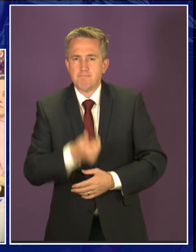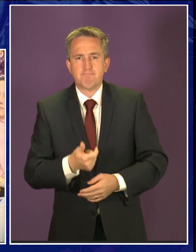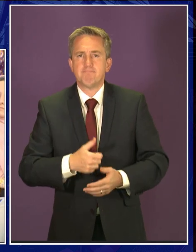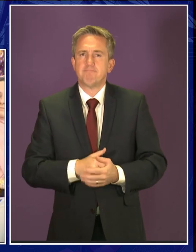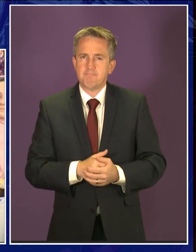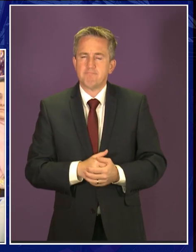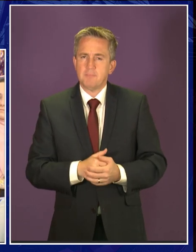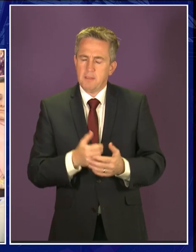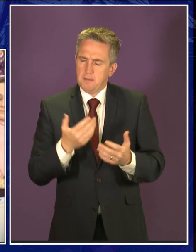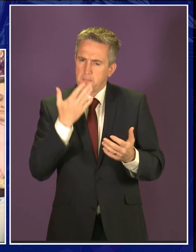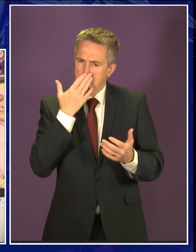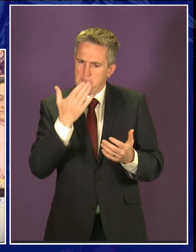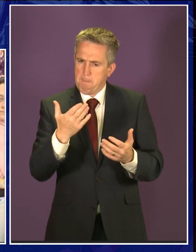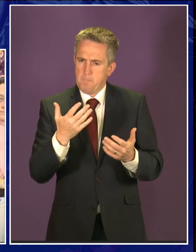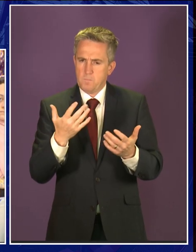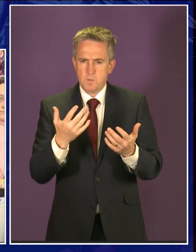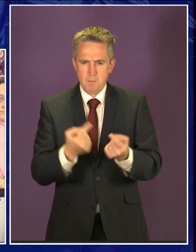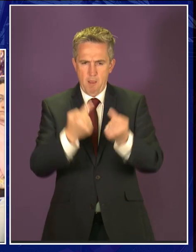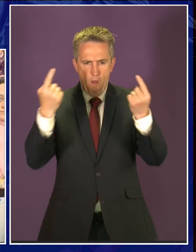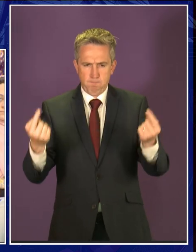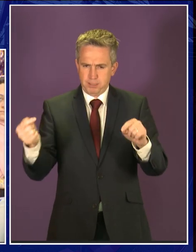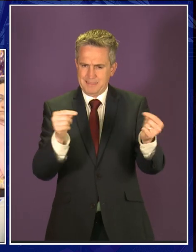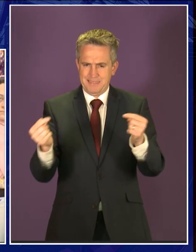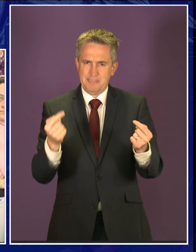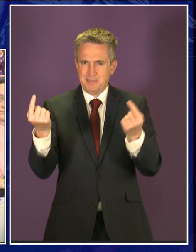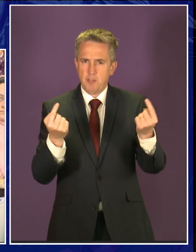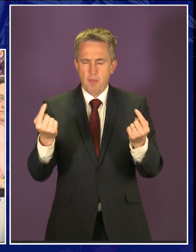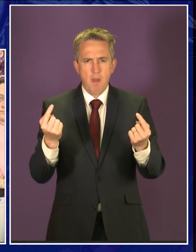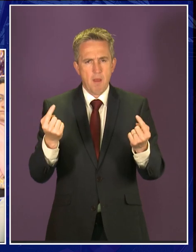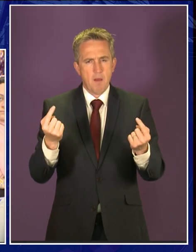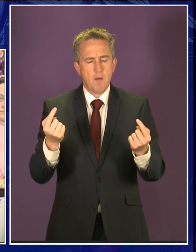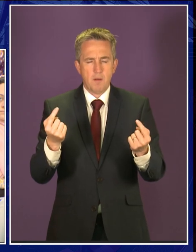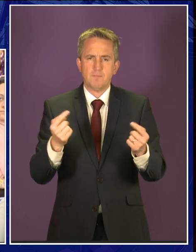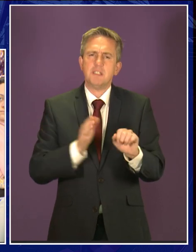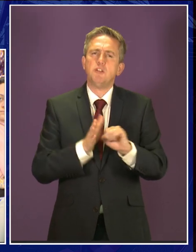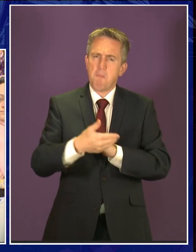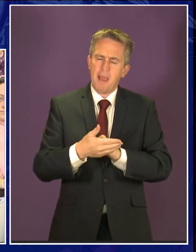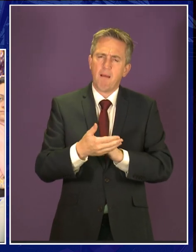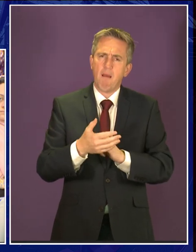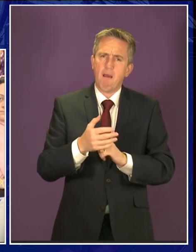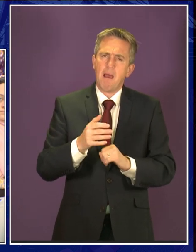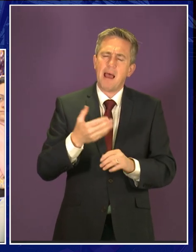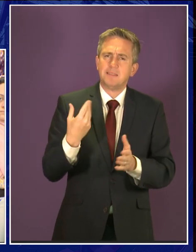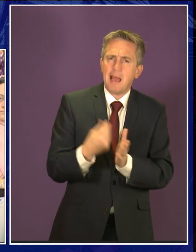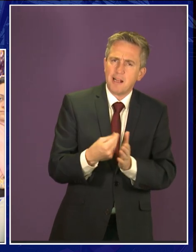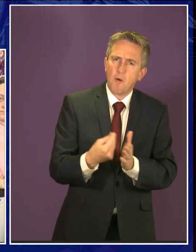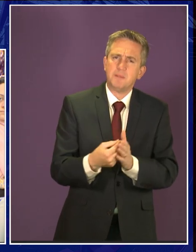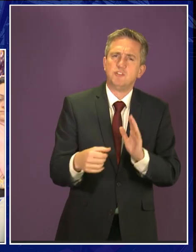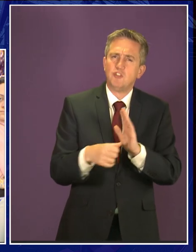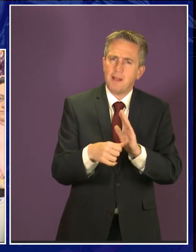it's polarizing, firstly. Of course, we have our economical challenges. Of